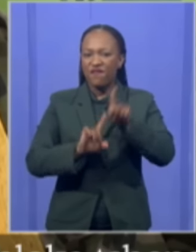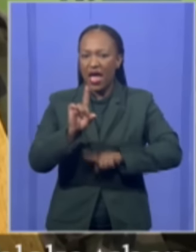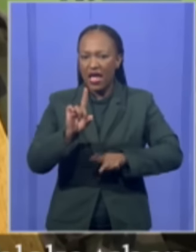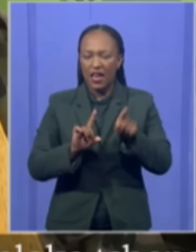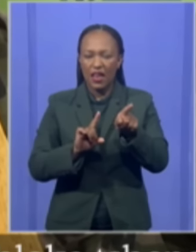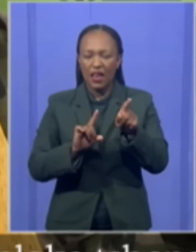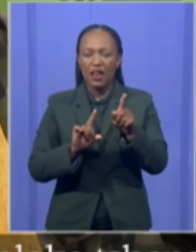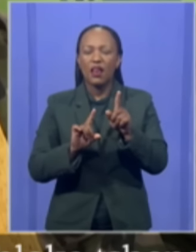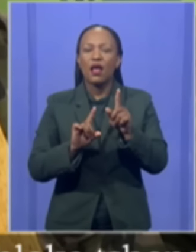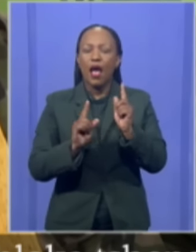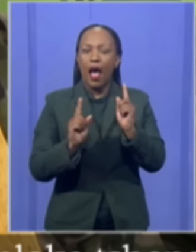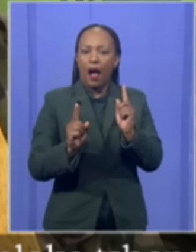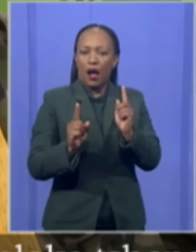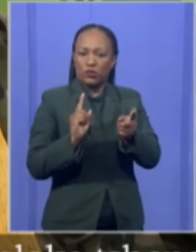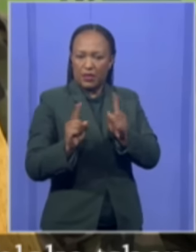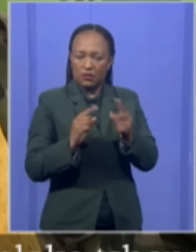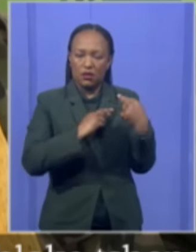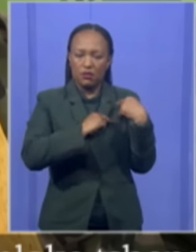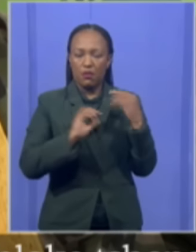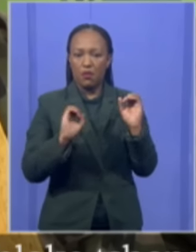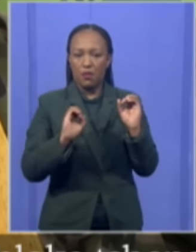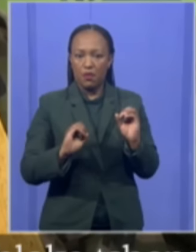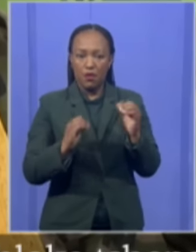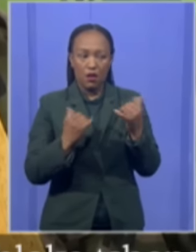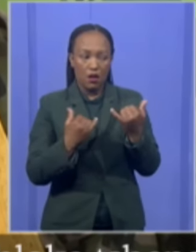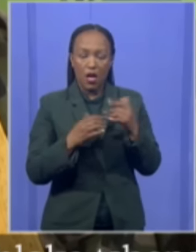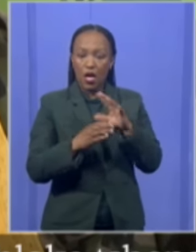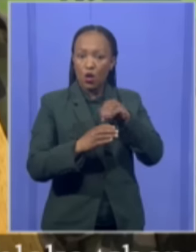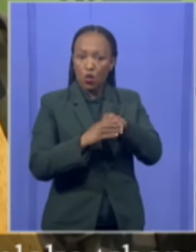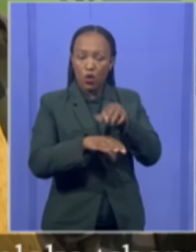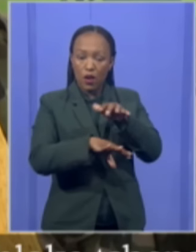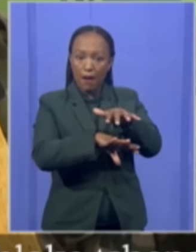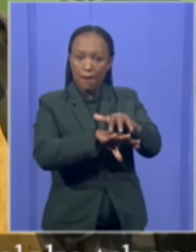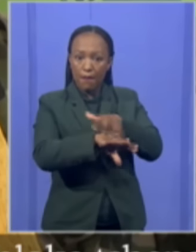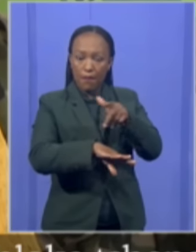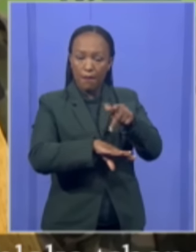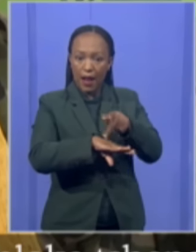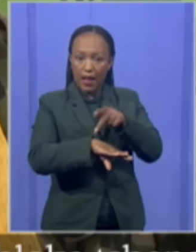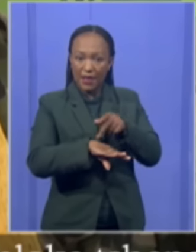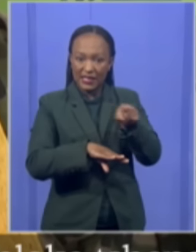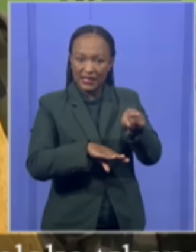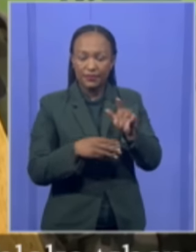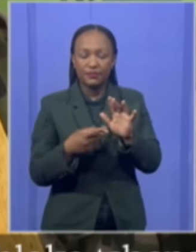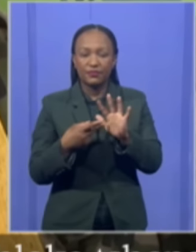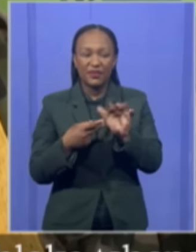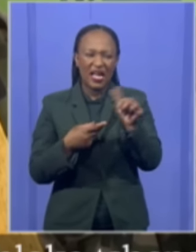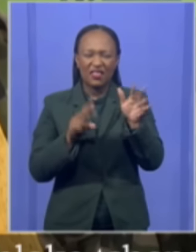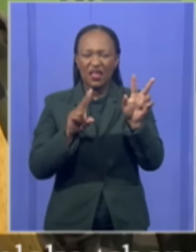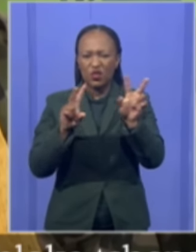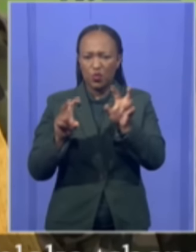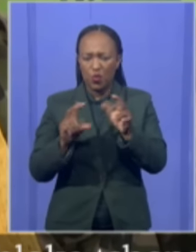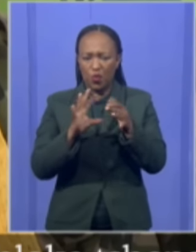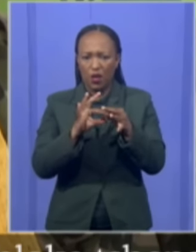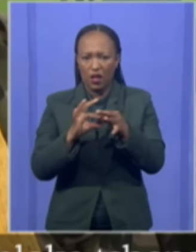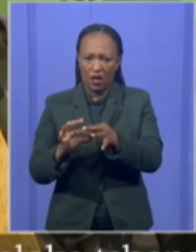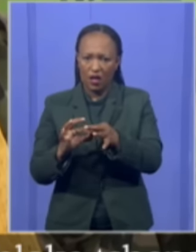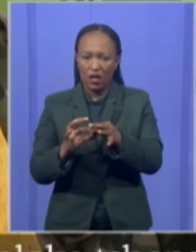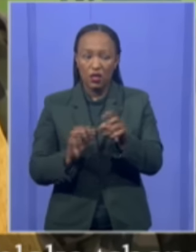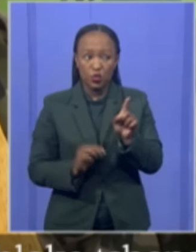own Palapala. Now we've got allegations of corruptions that are linked to